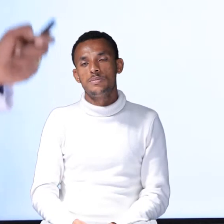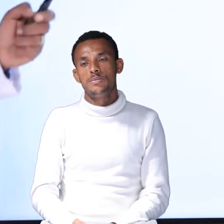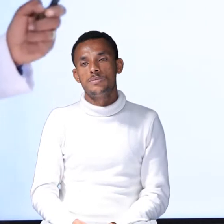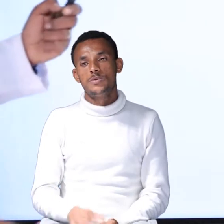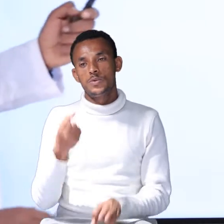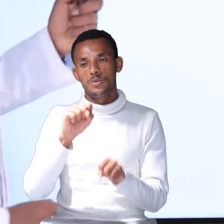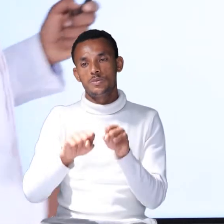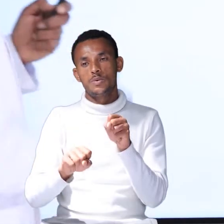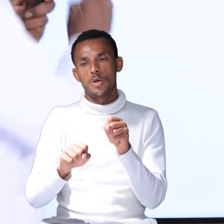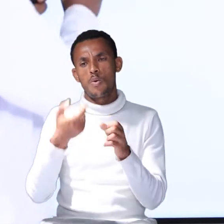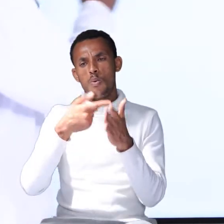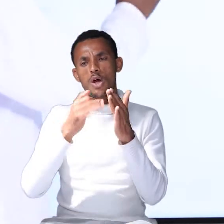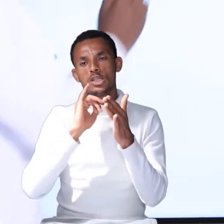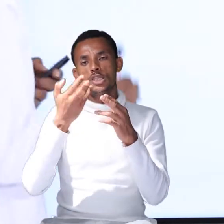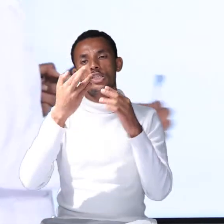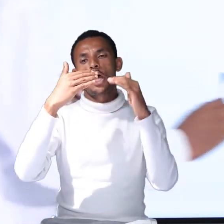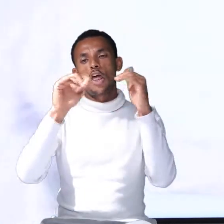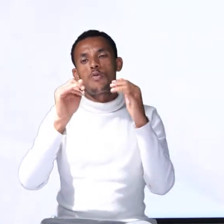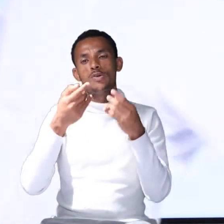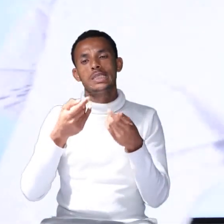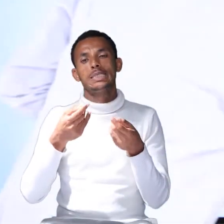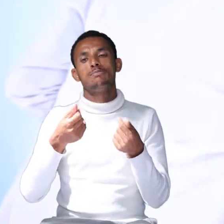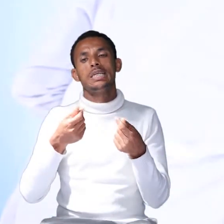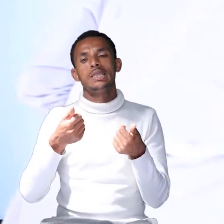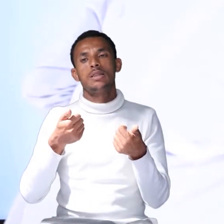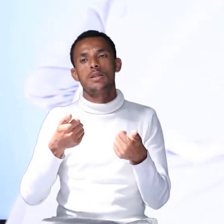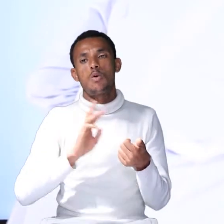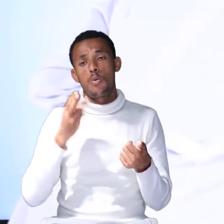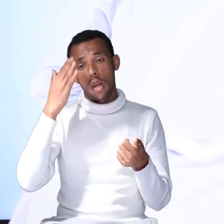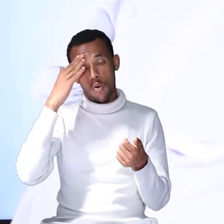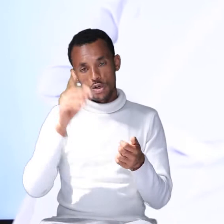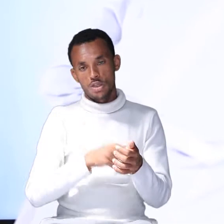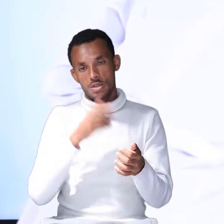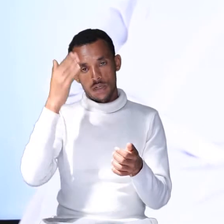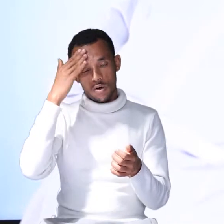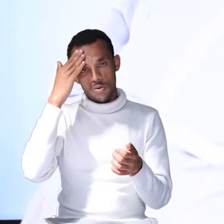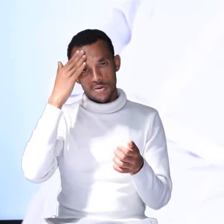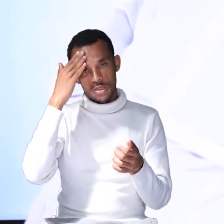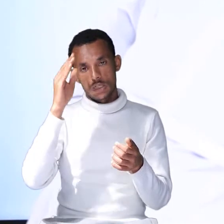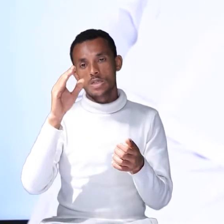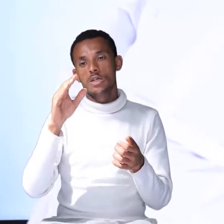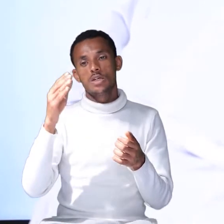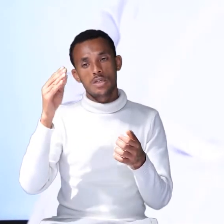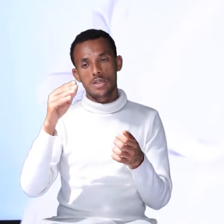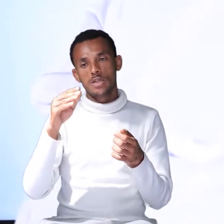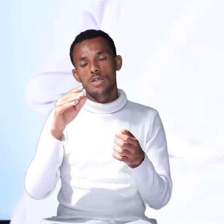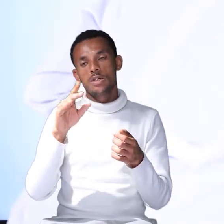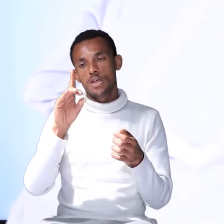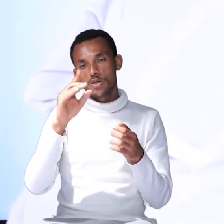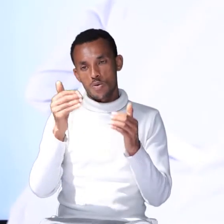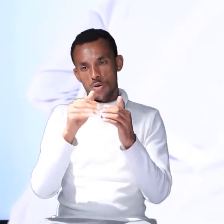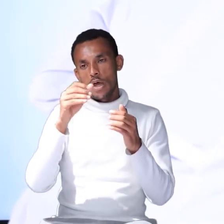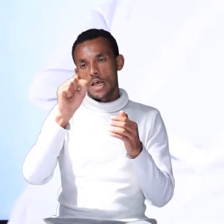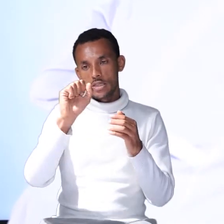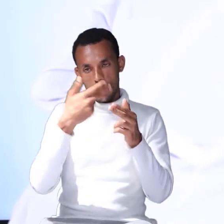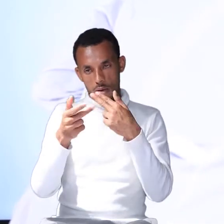So what is the rate of speed when you say? We know distance is equal to speed times time. You can